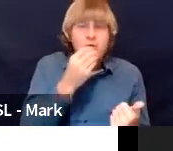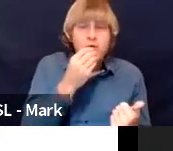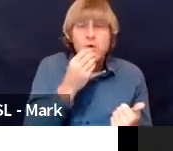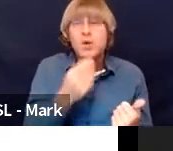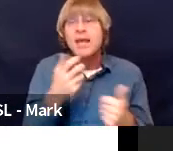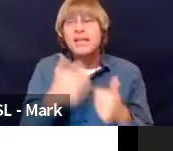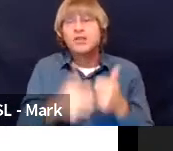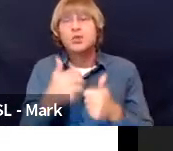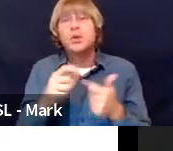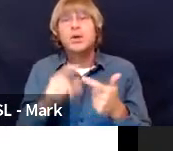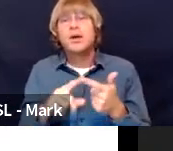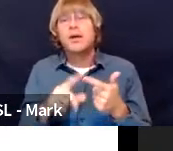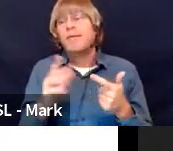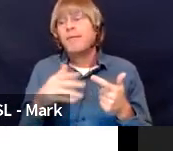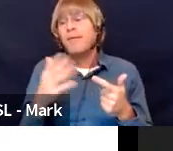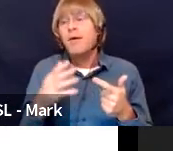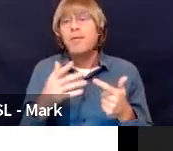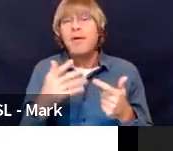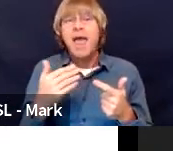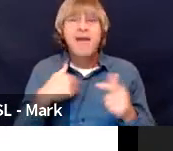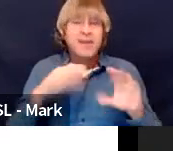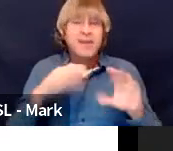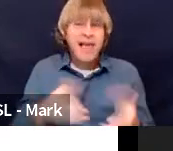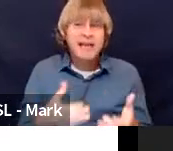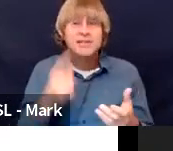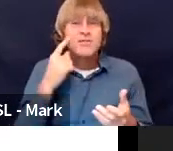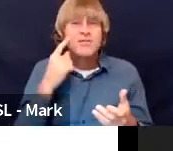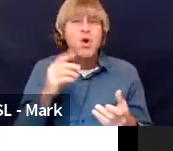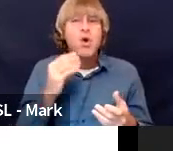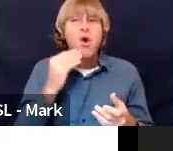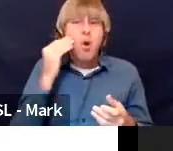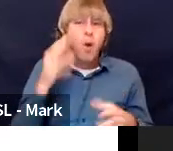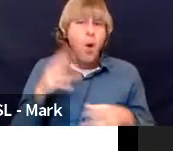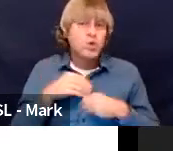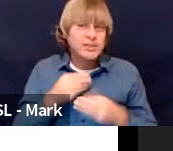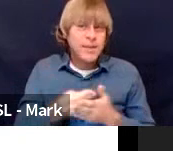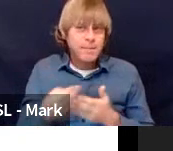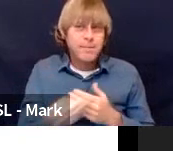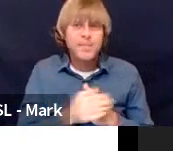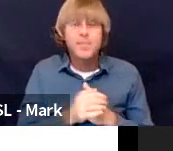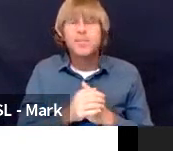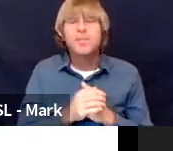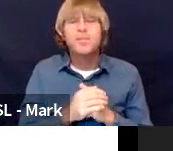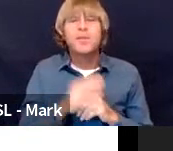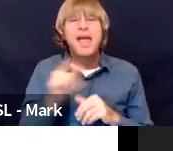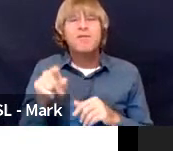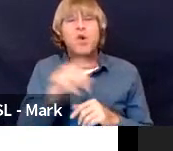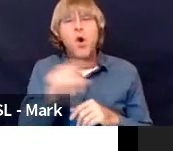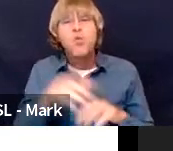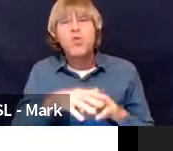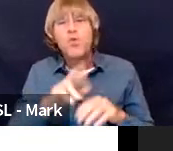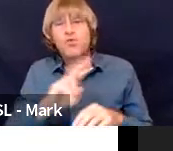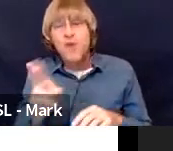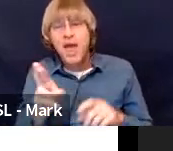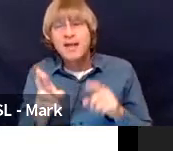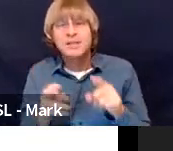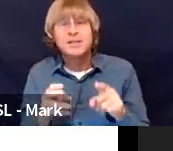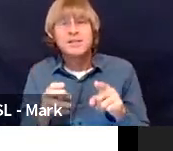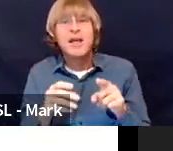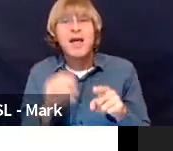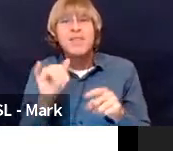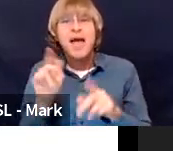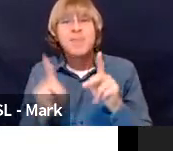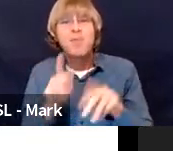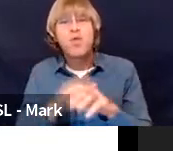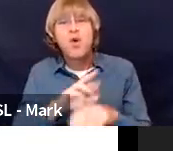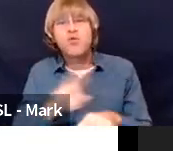insecurity to holding classes for home ownership. And if you look to the right, the people